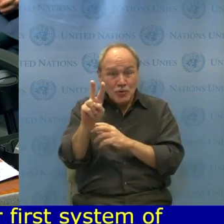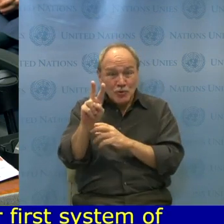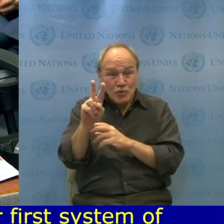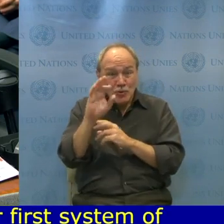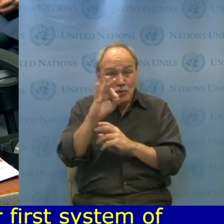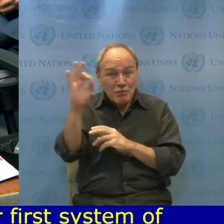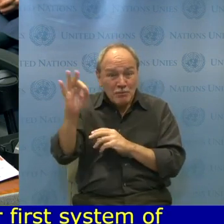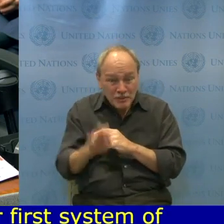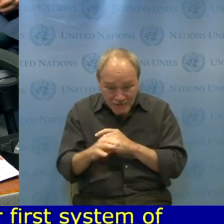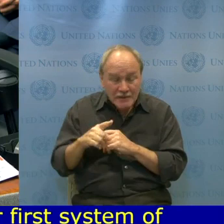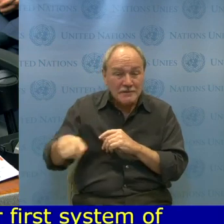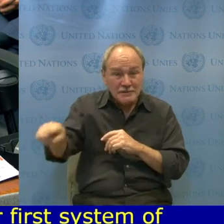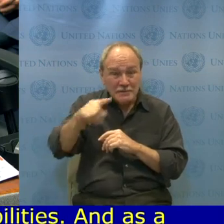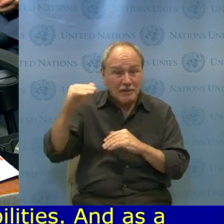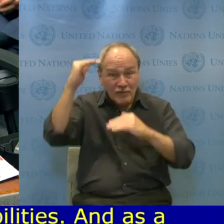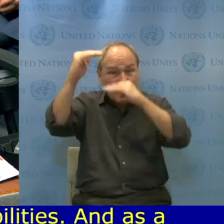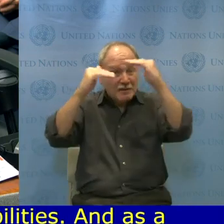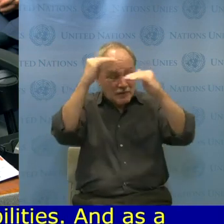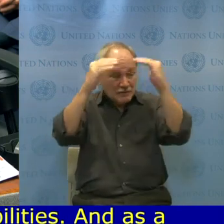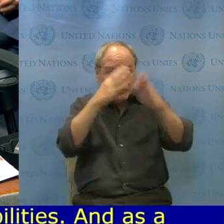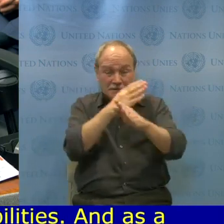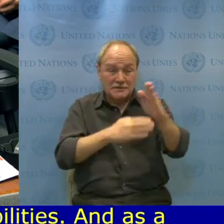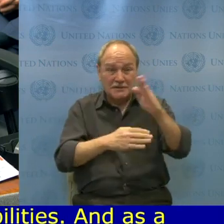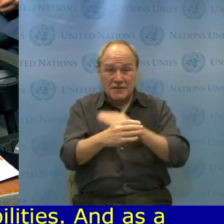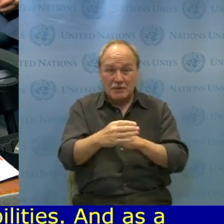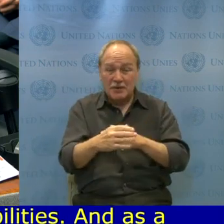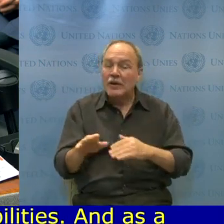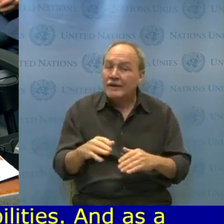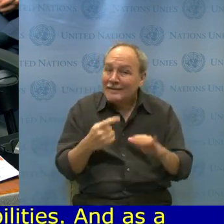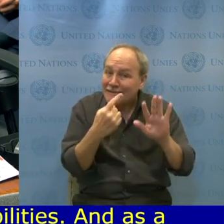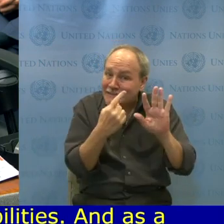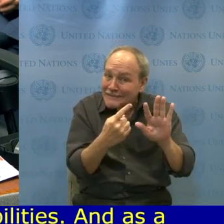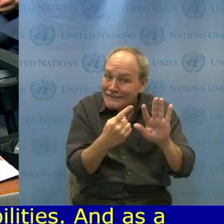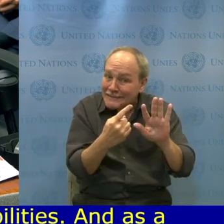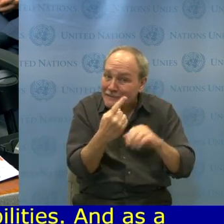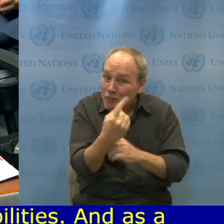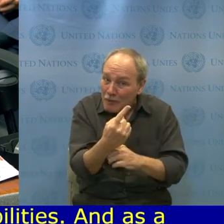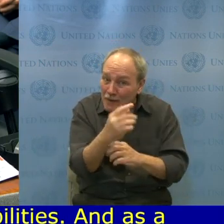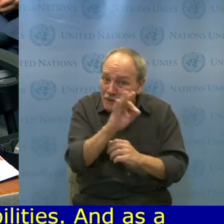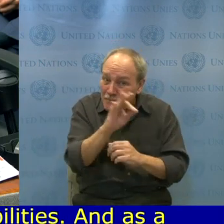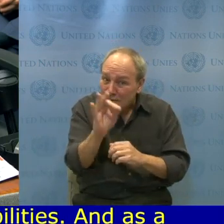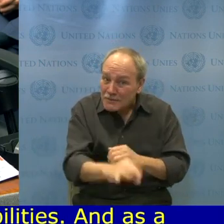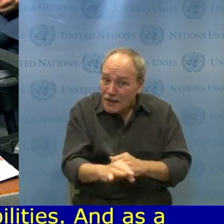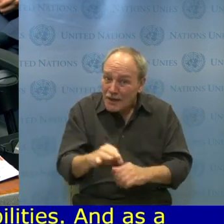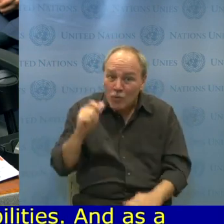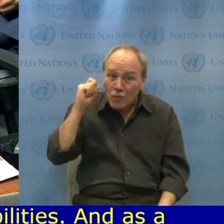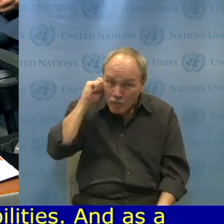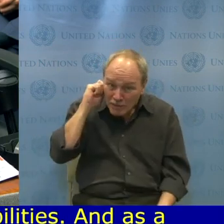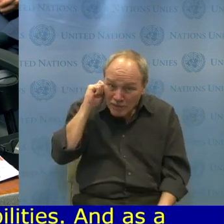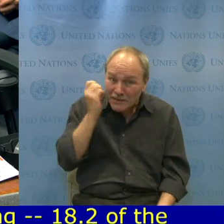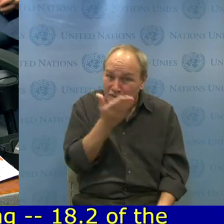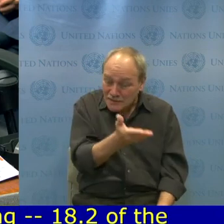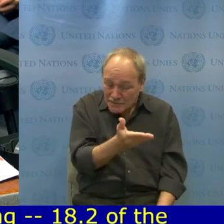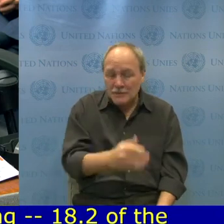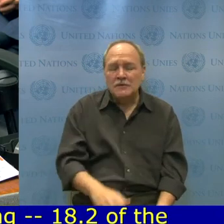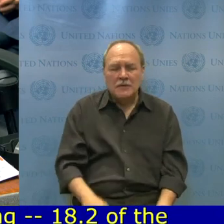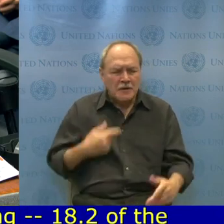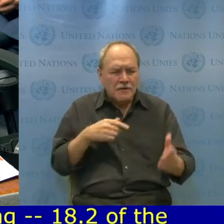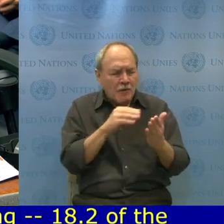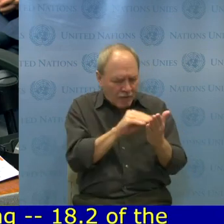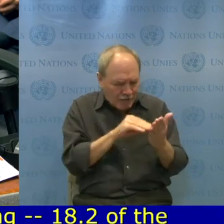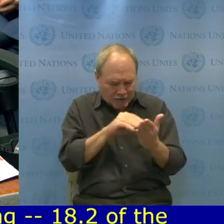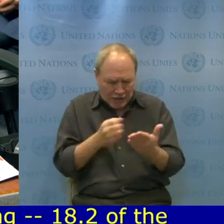suffers disabilities. 61% are women. These results enable us to assess the impact and efficiency of our policies